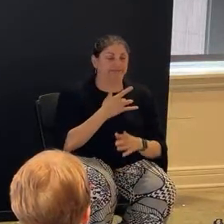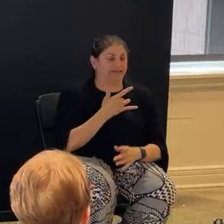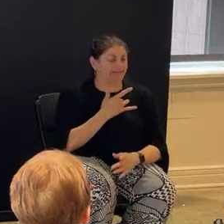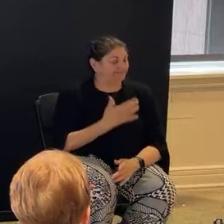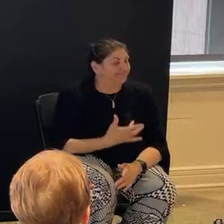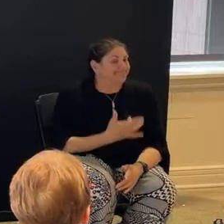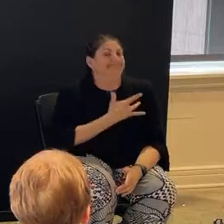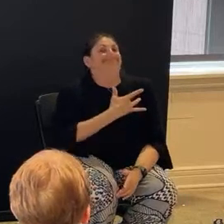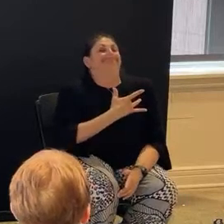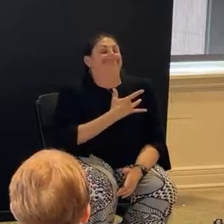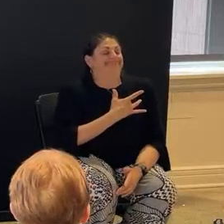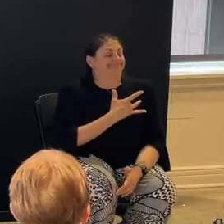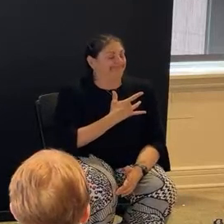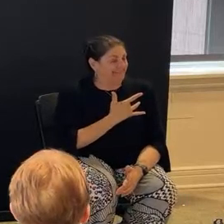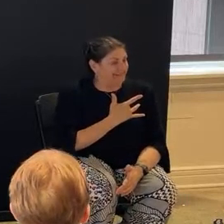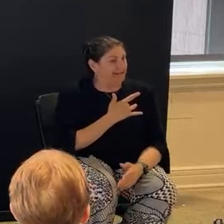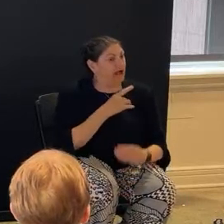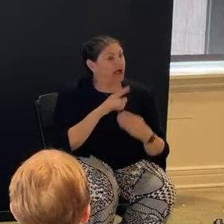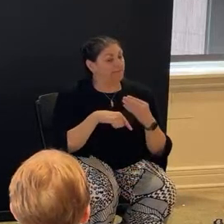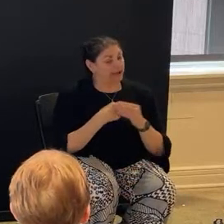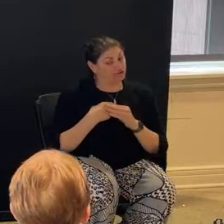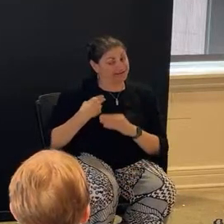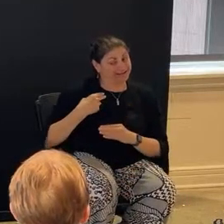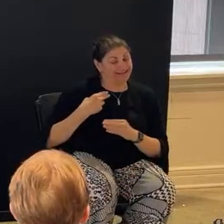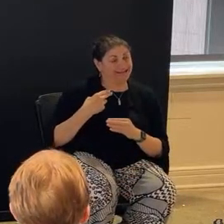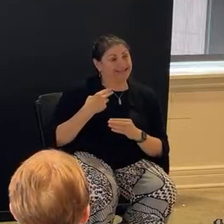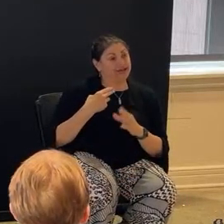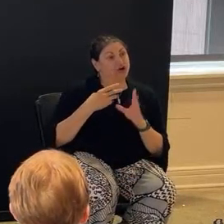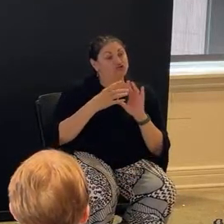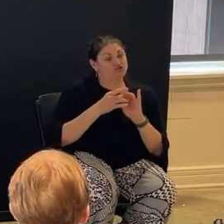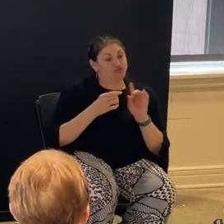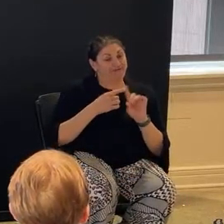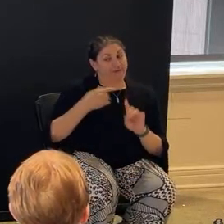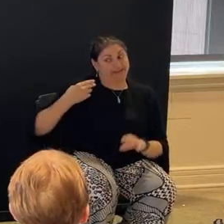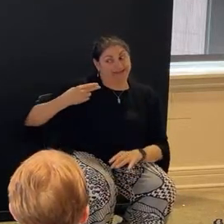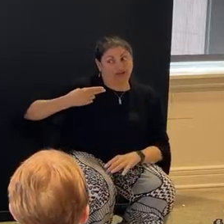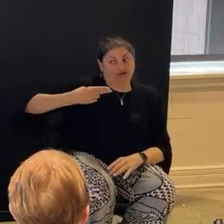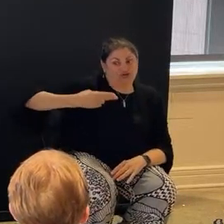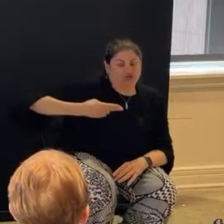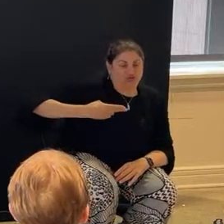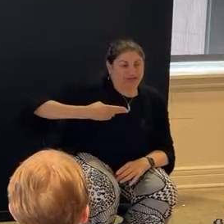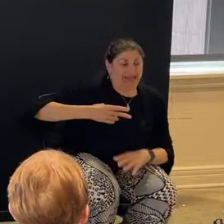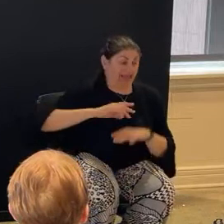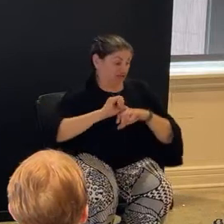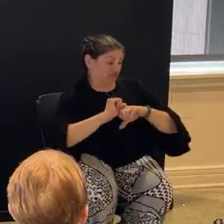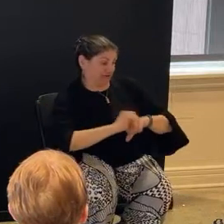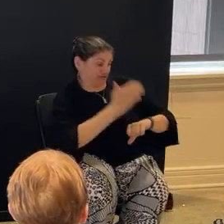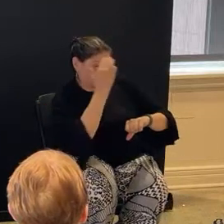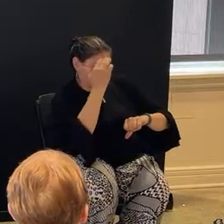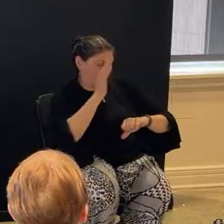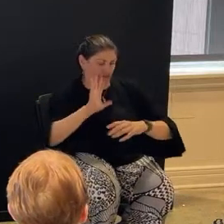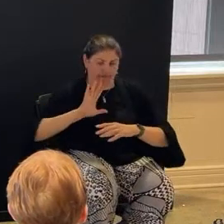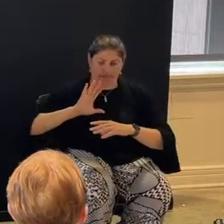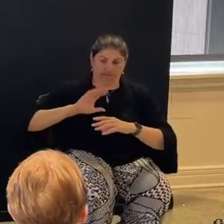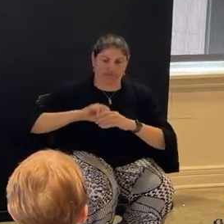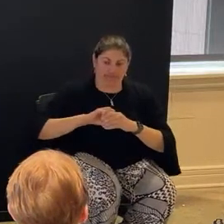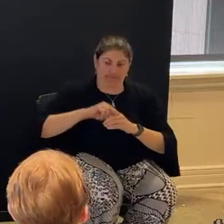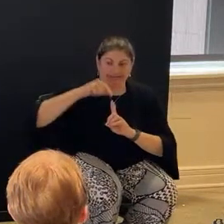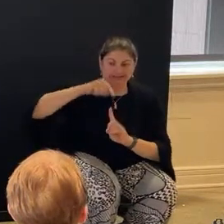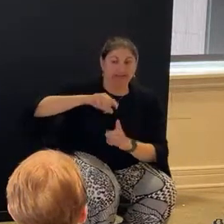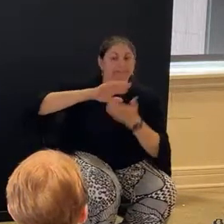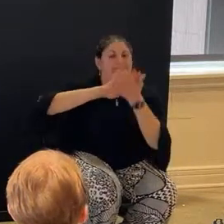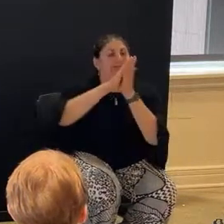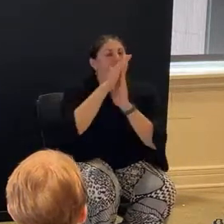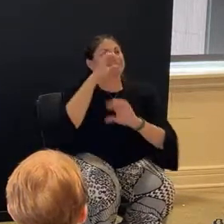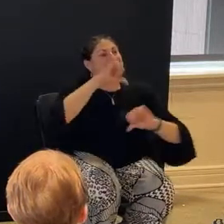how historical stories, and you can put in with that traditional knowledge, become scientific